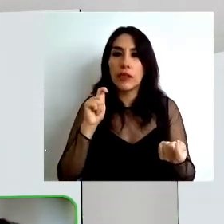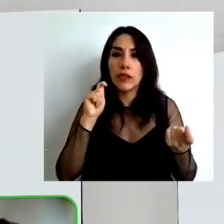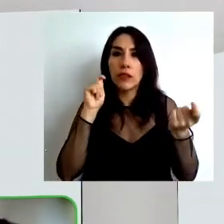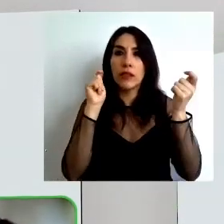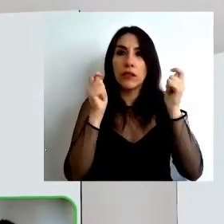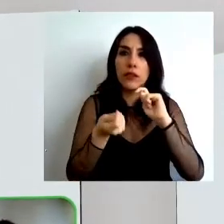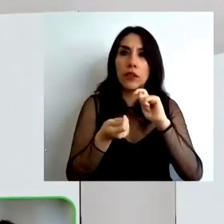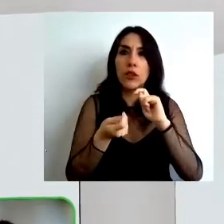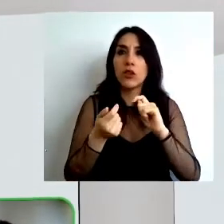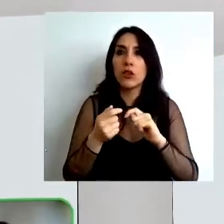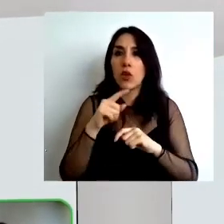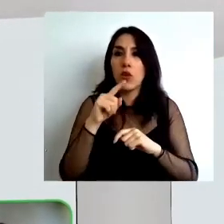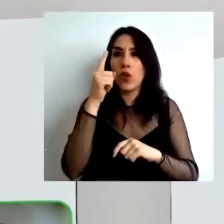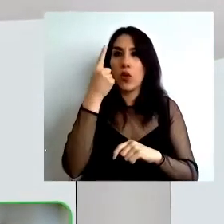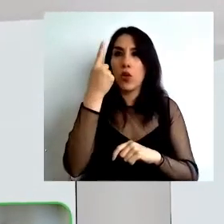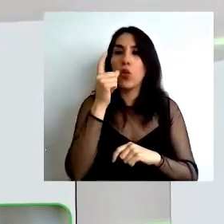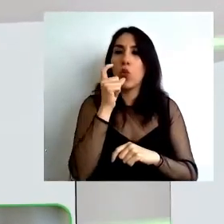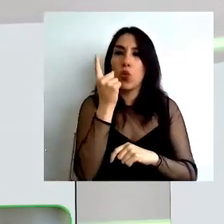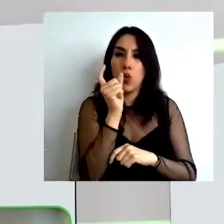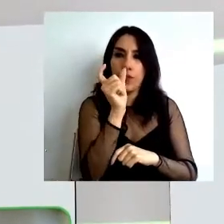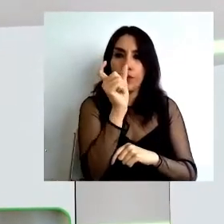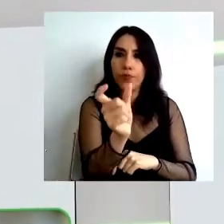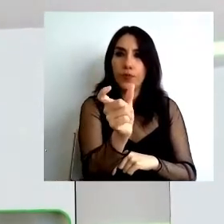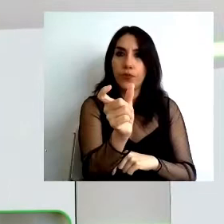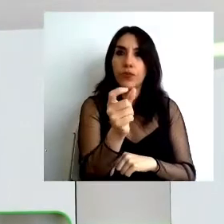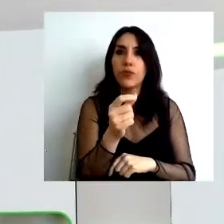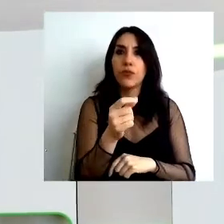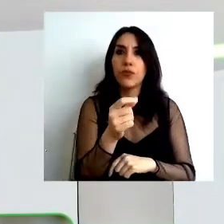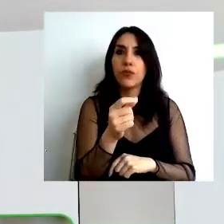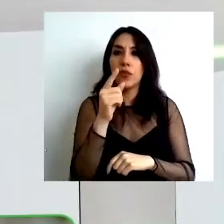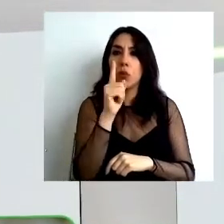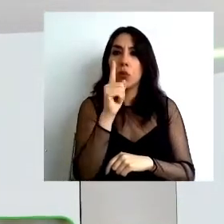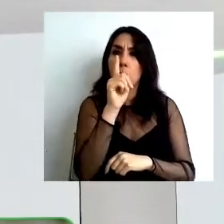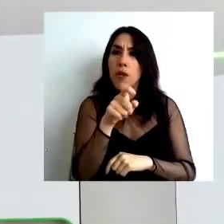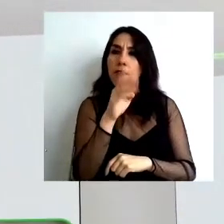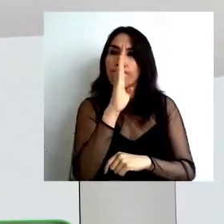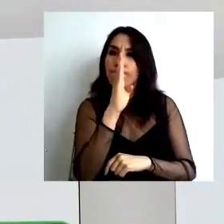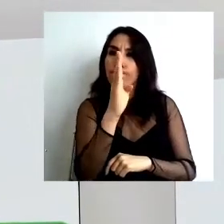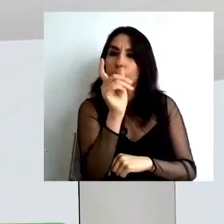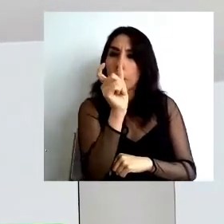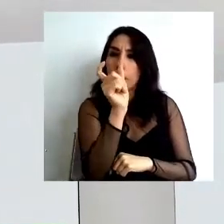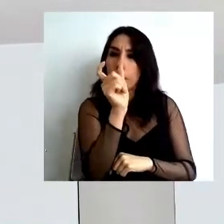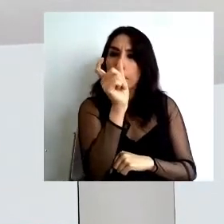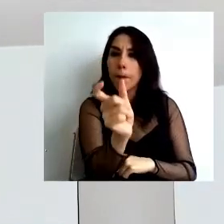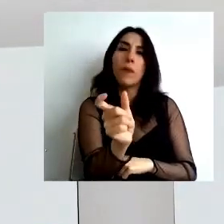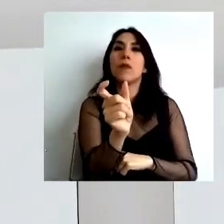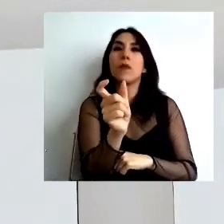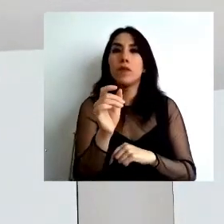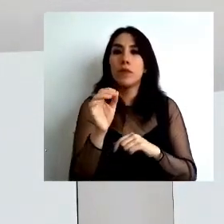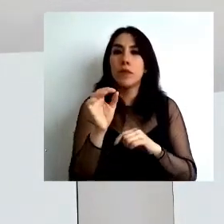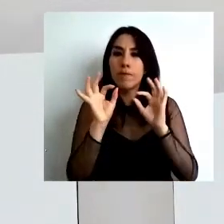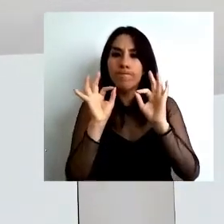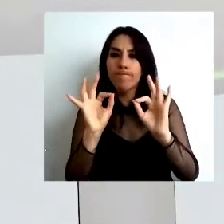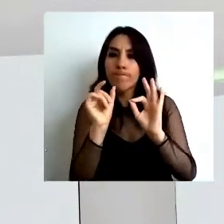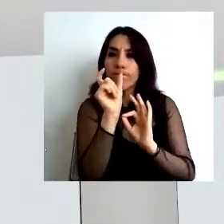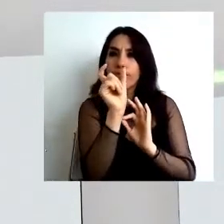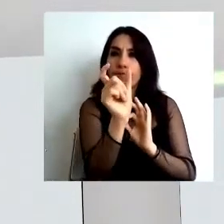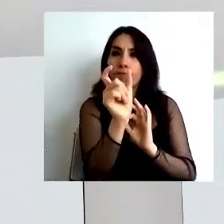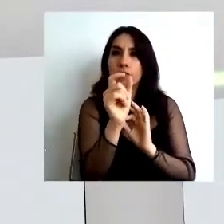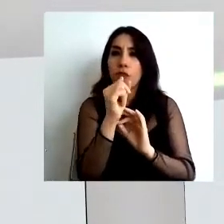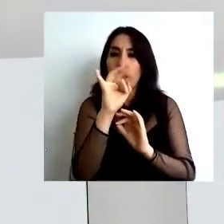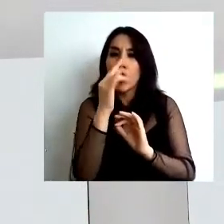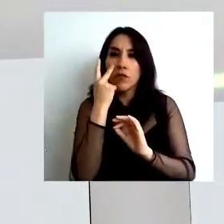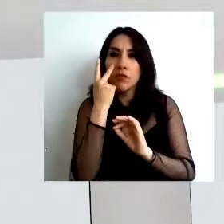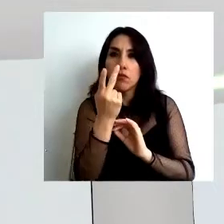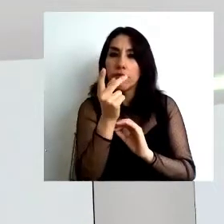impact. I'm showing here a slide with two axes. The horizontal axis indicates time. The